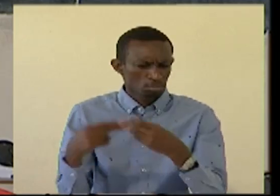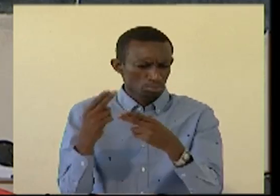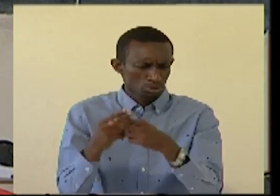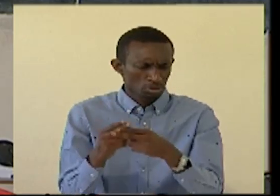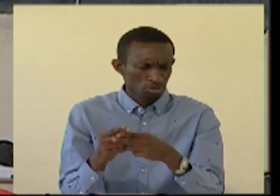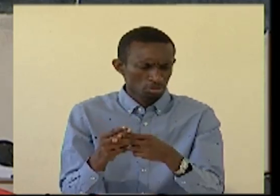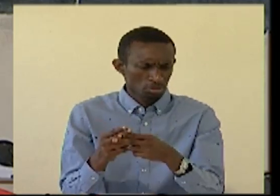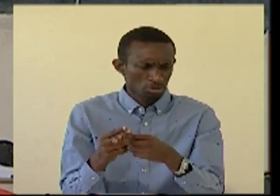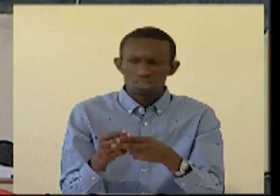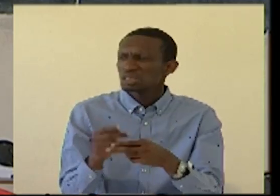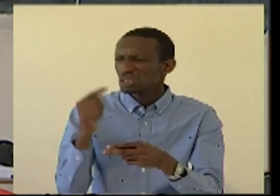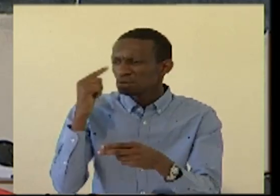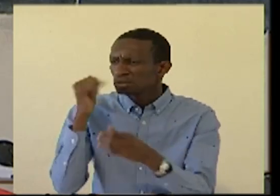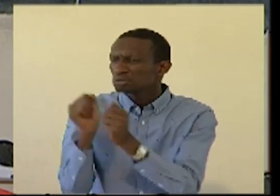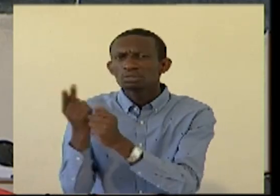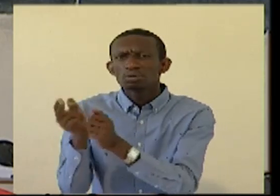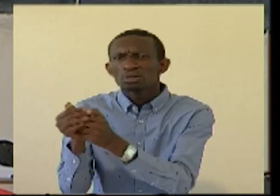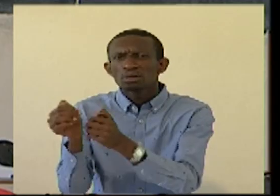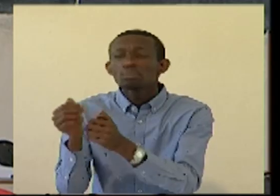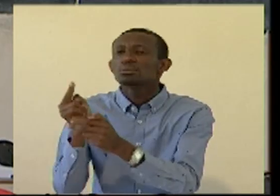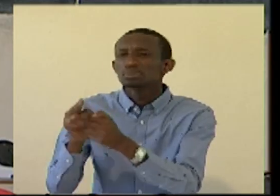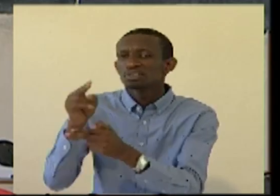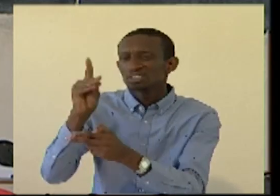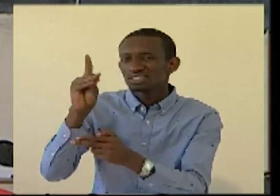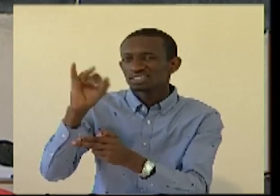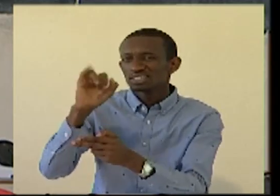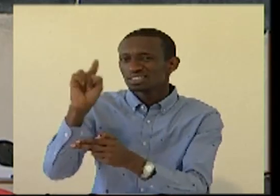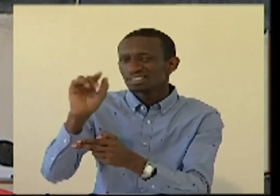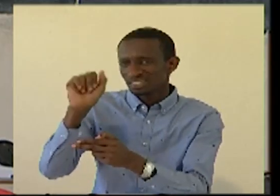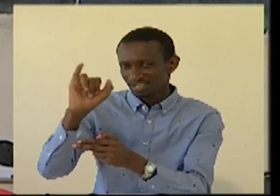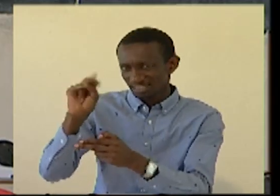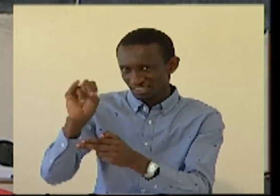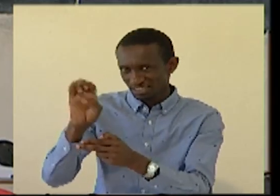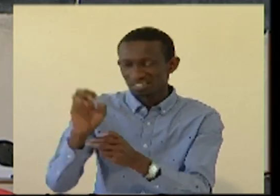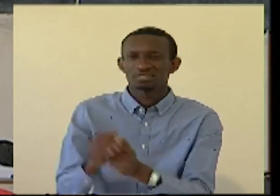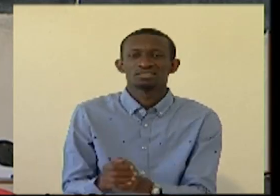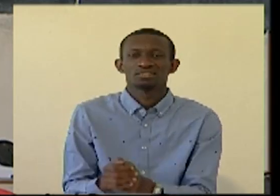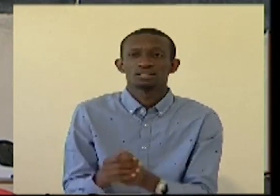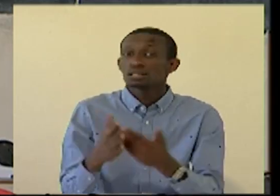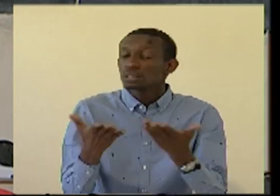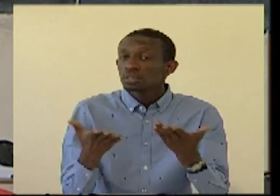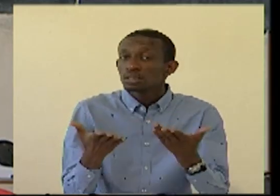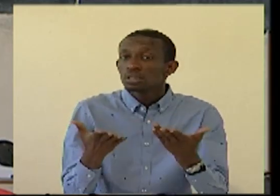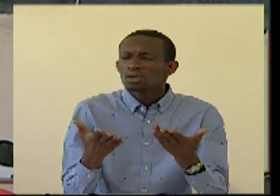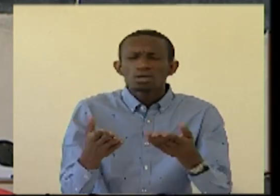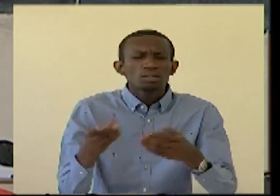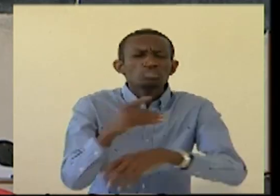set of 12 items, we give a particular name to the set of 30